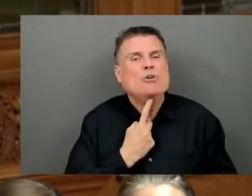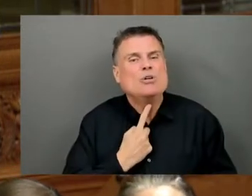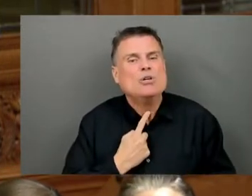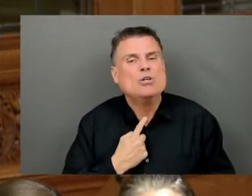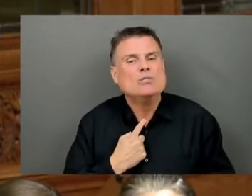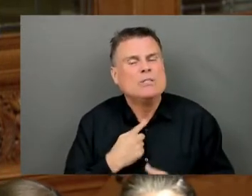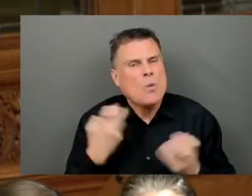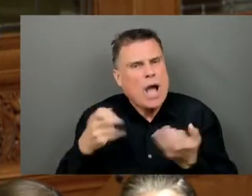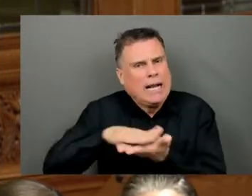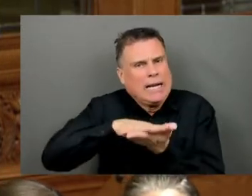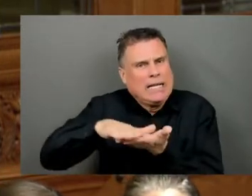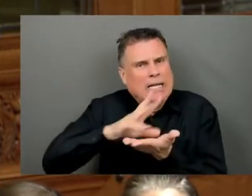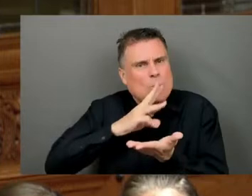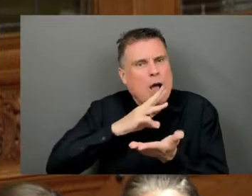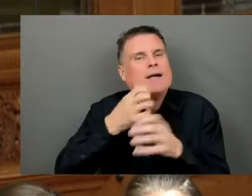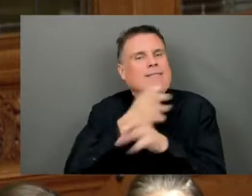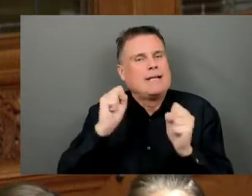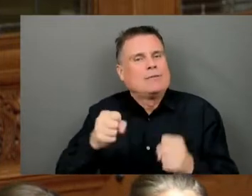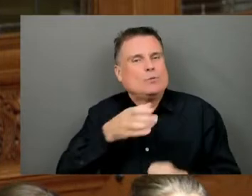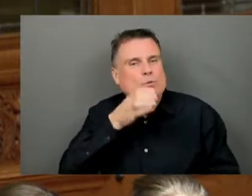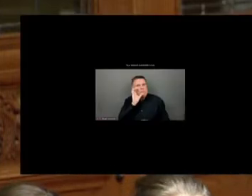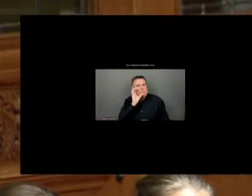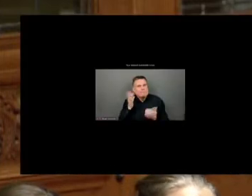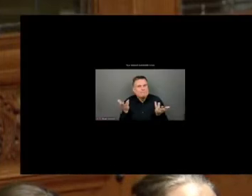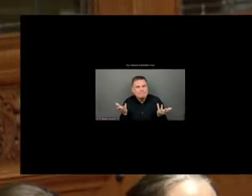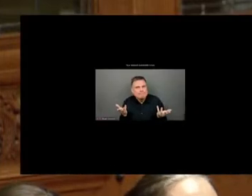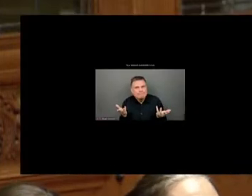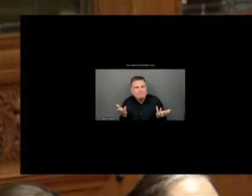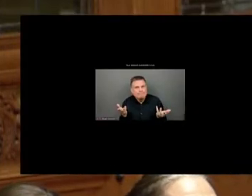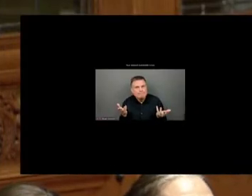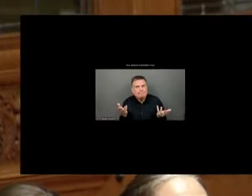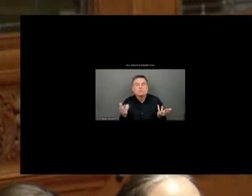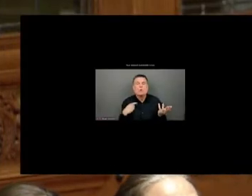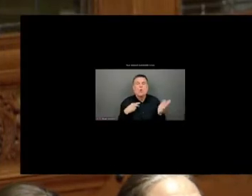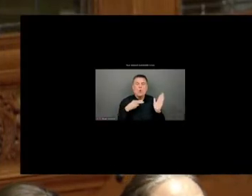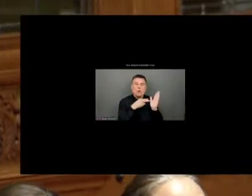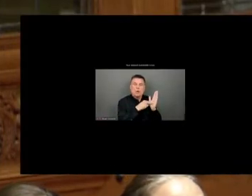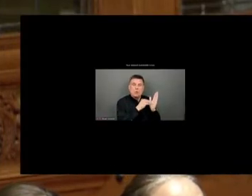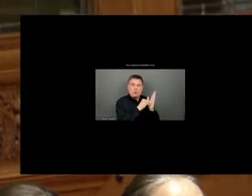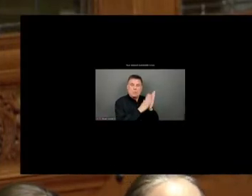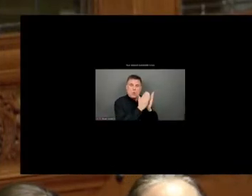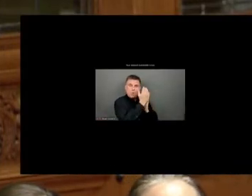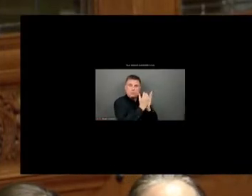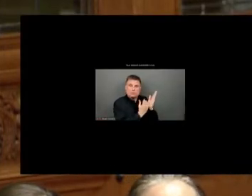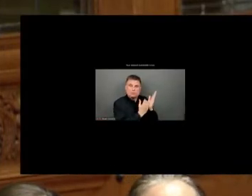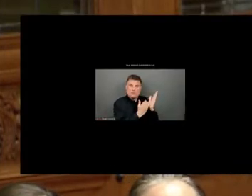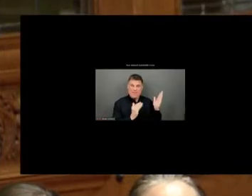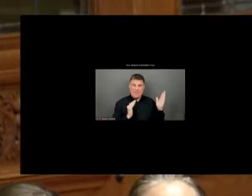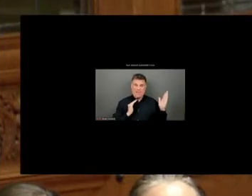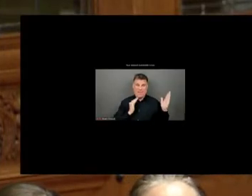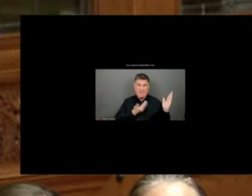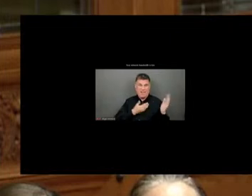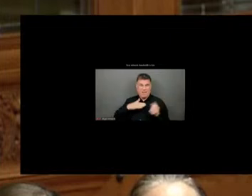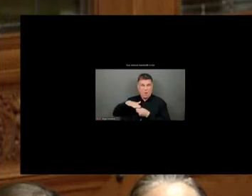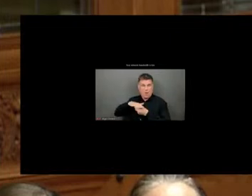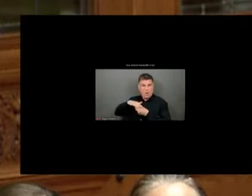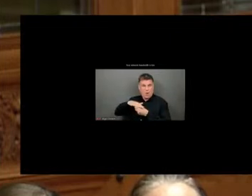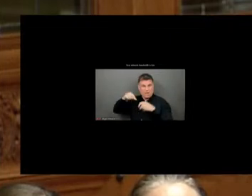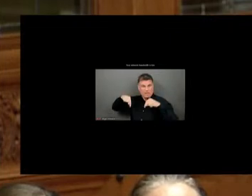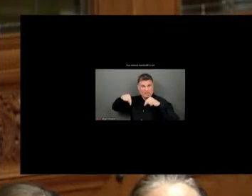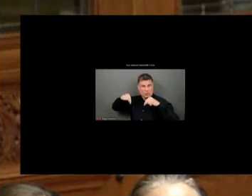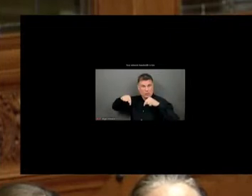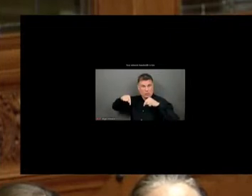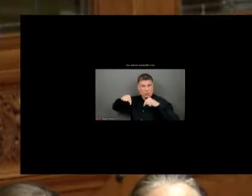had a report from staff that one of our water systems in the north end of the region was precariously close to running out of water. It was